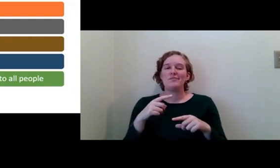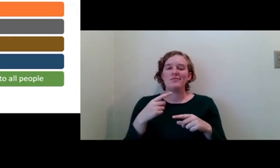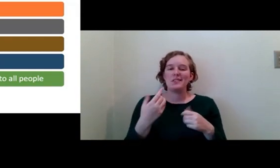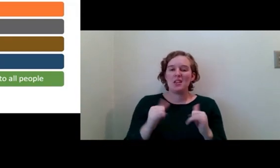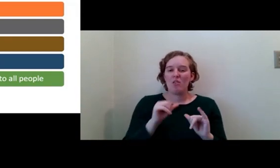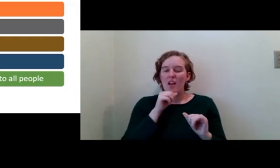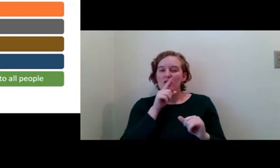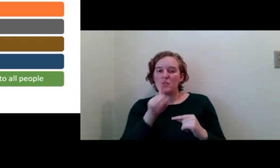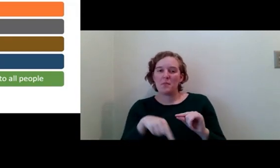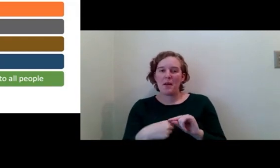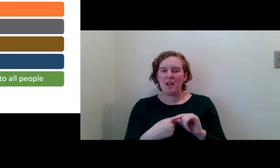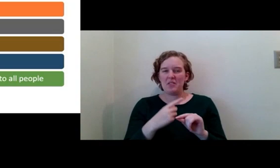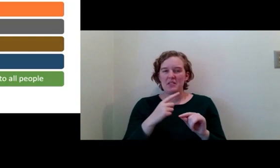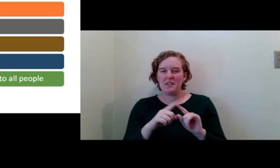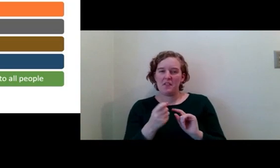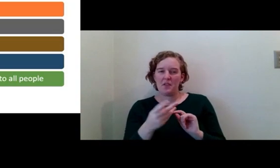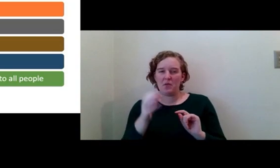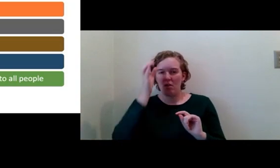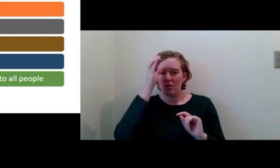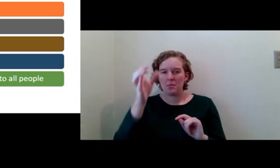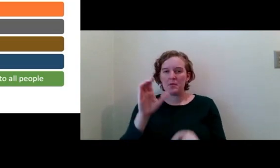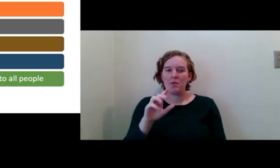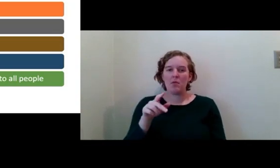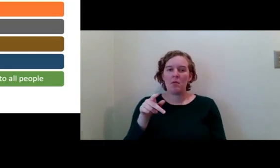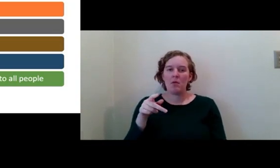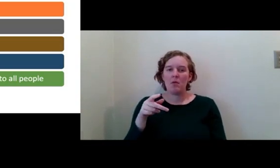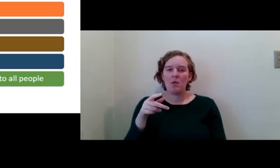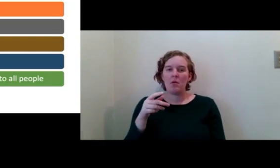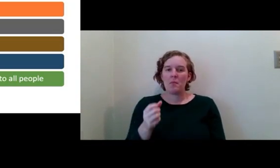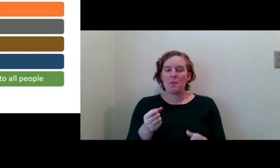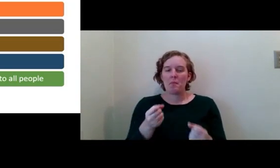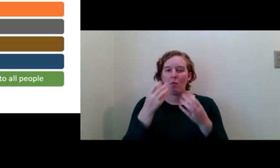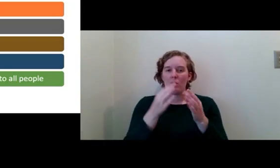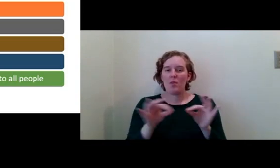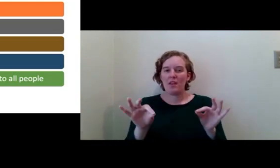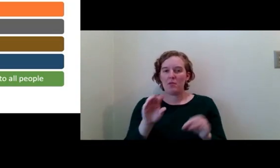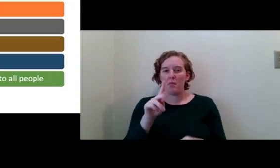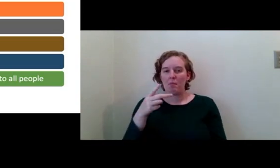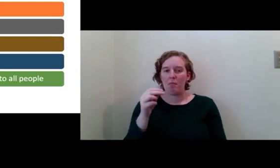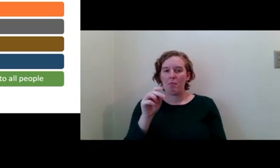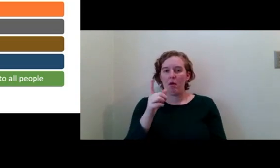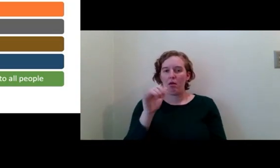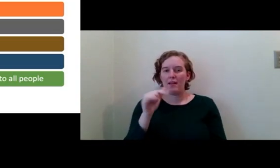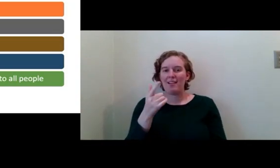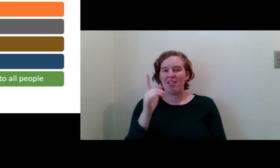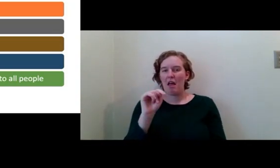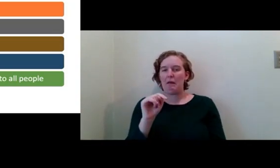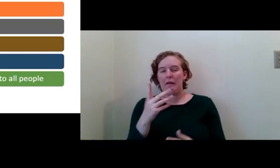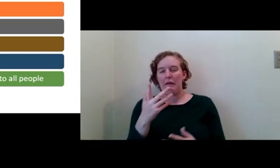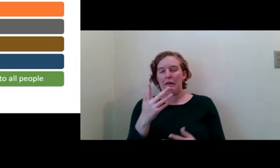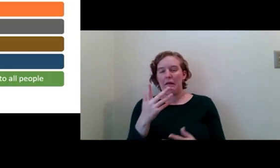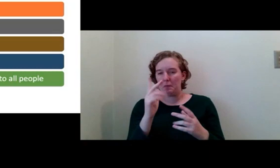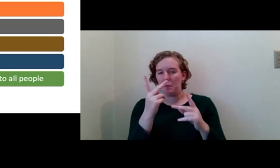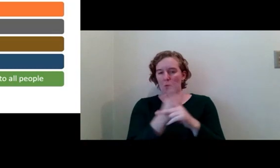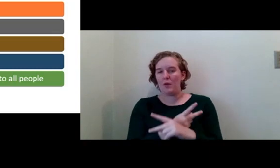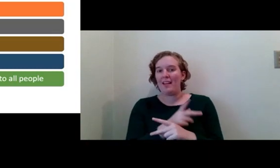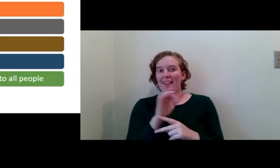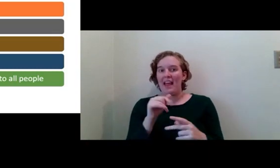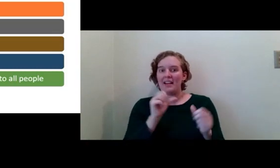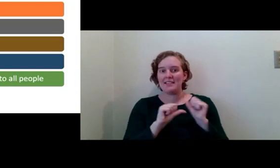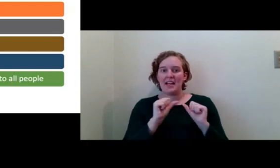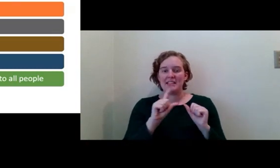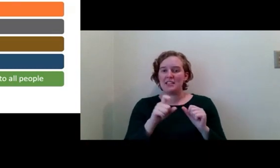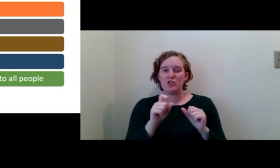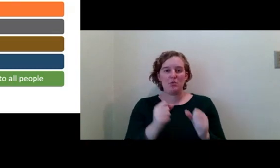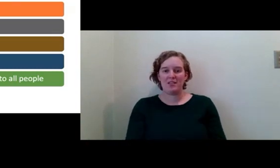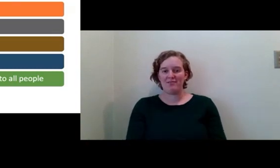them. Polyglot seems to be making things worse. We need to rethink data science almost completely from the ground